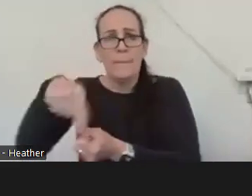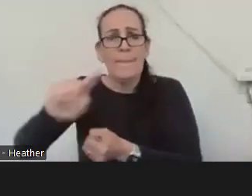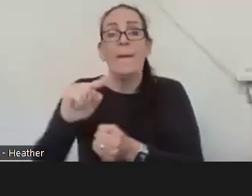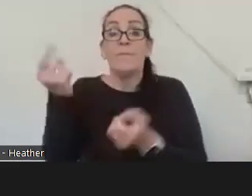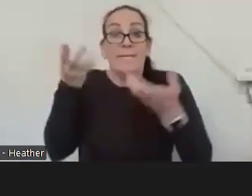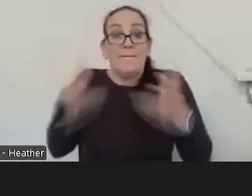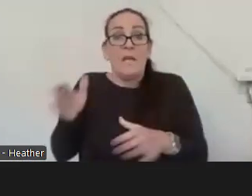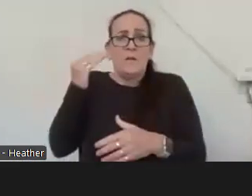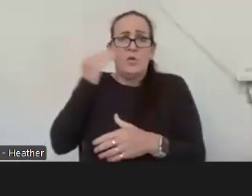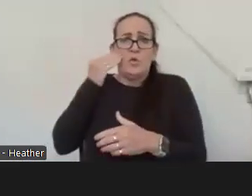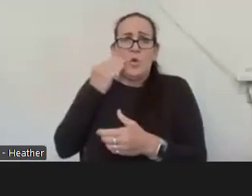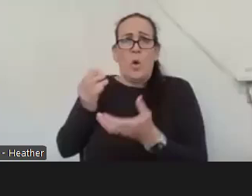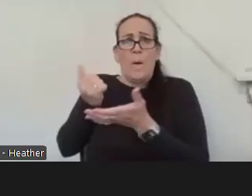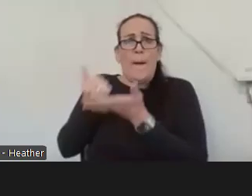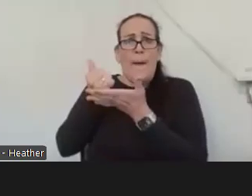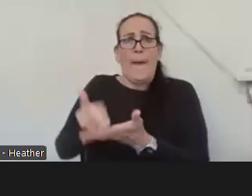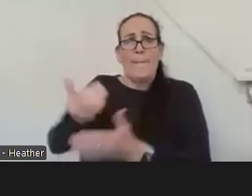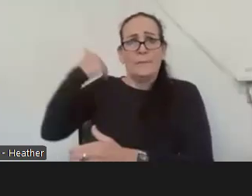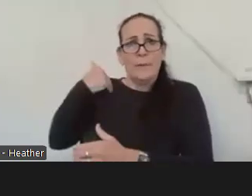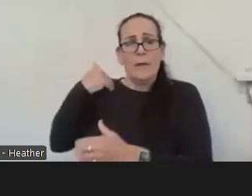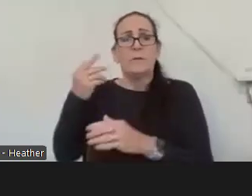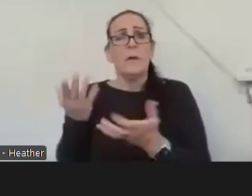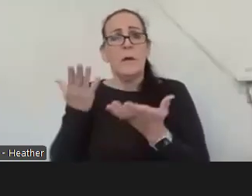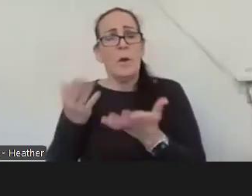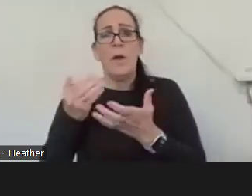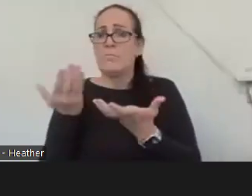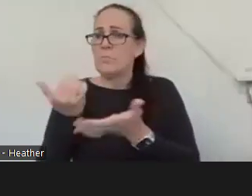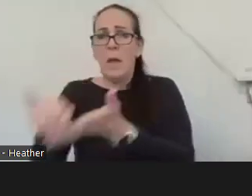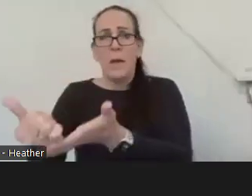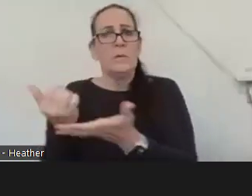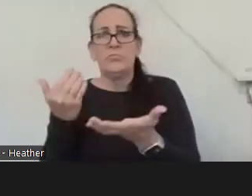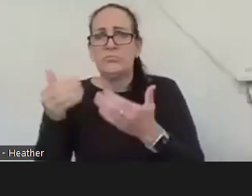on research, try to get them easy to access,